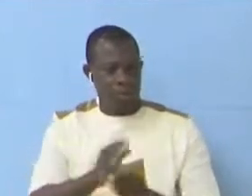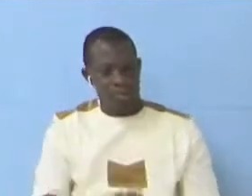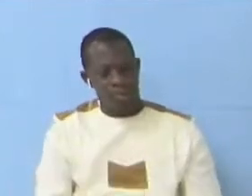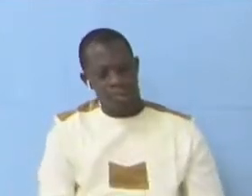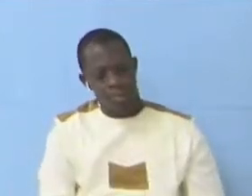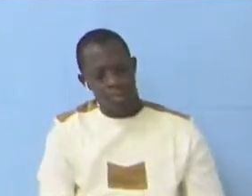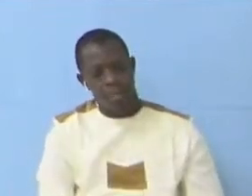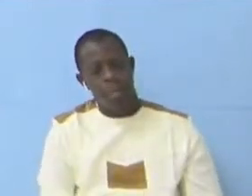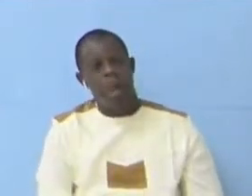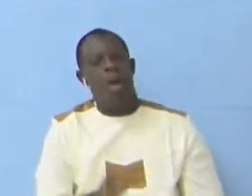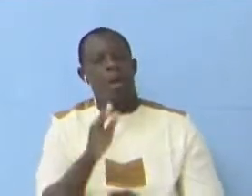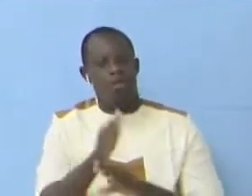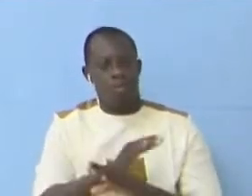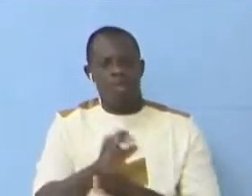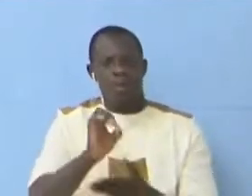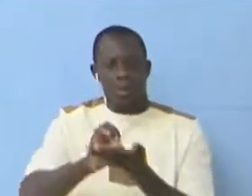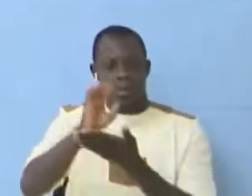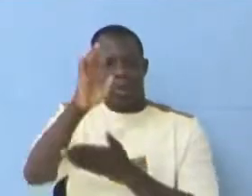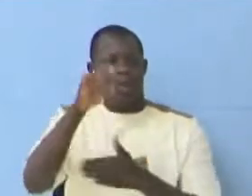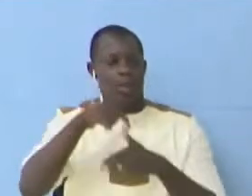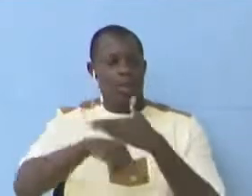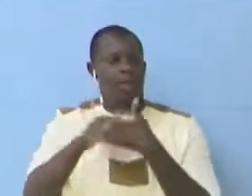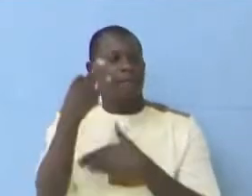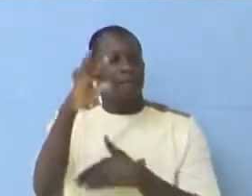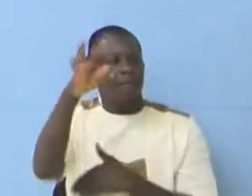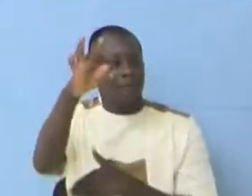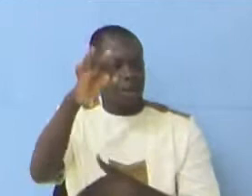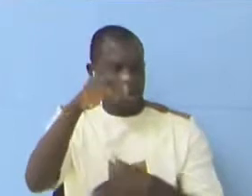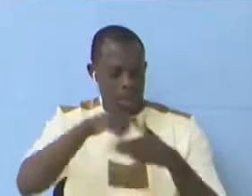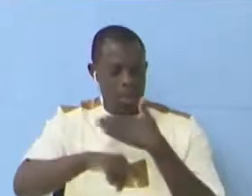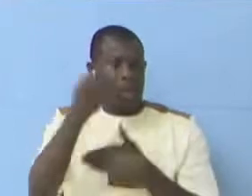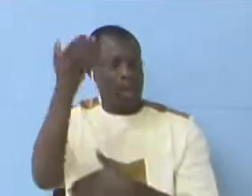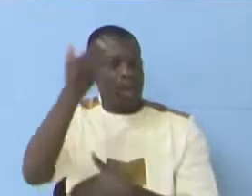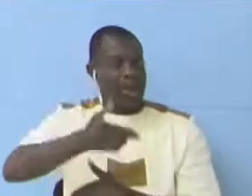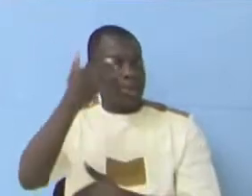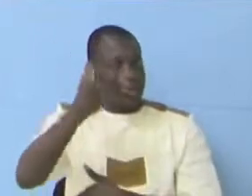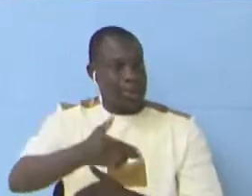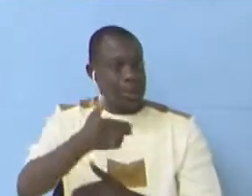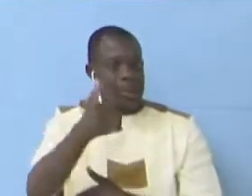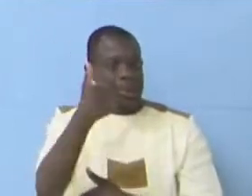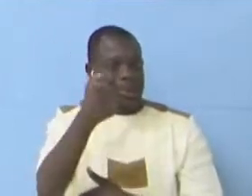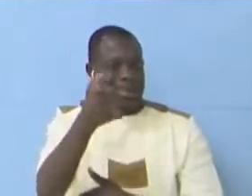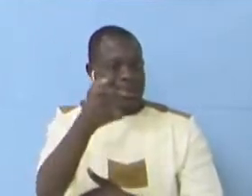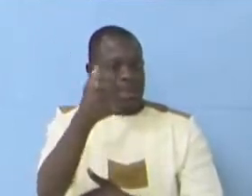He was posted in Farafenni in 1969.